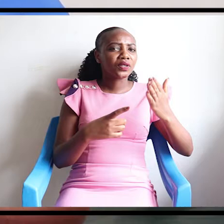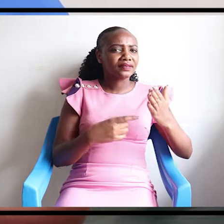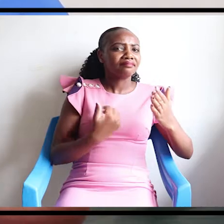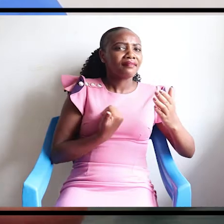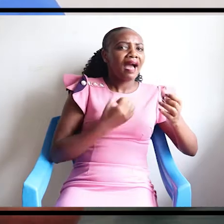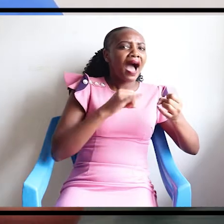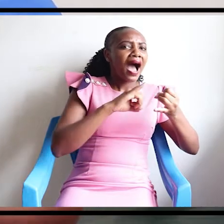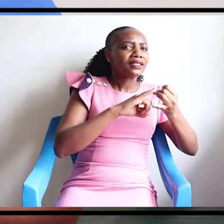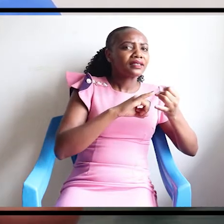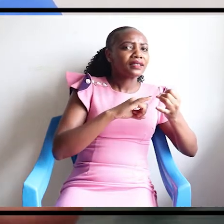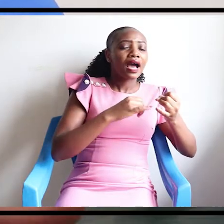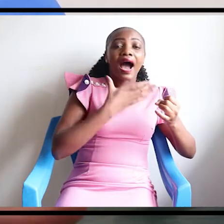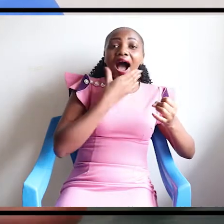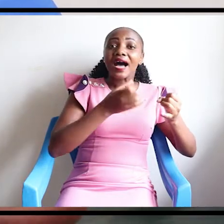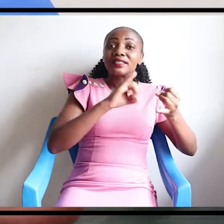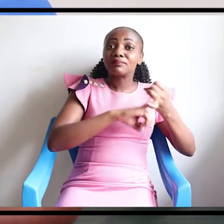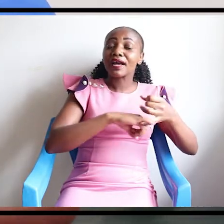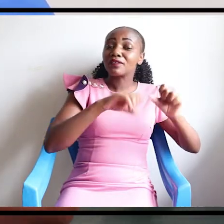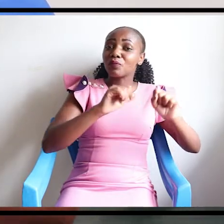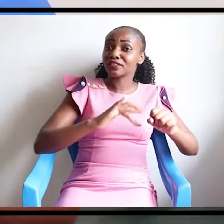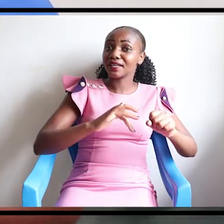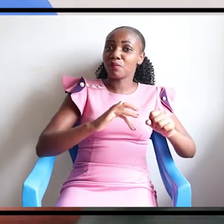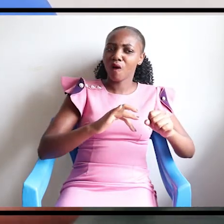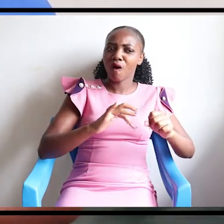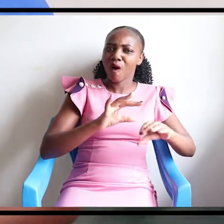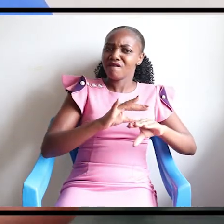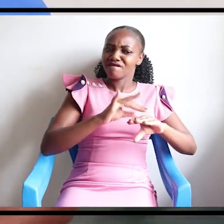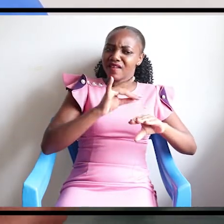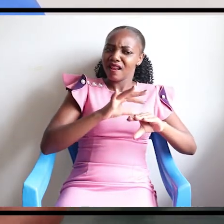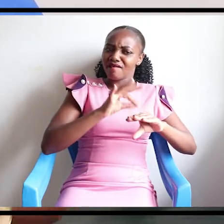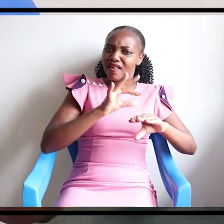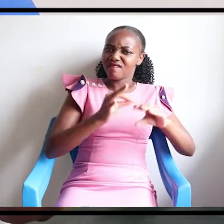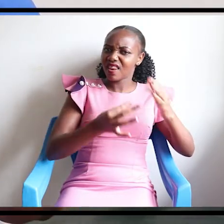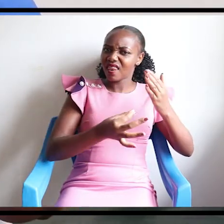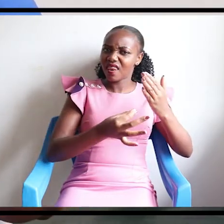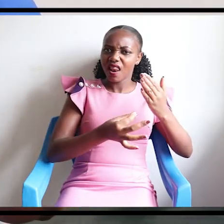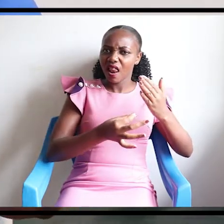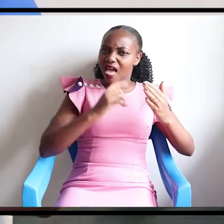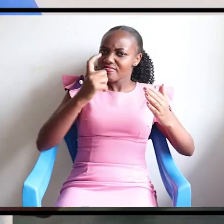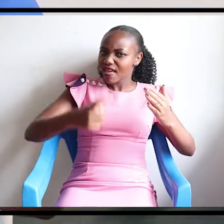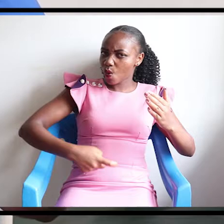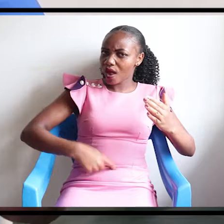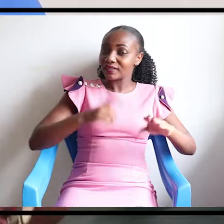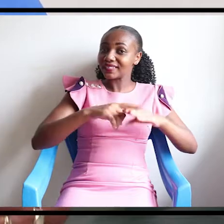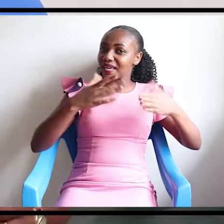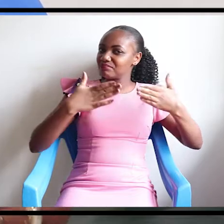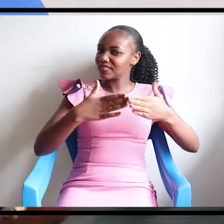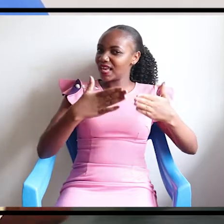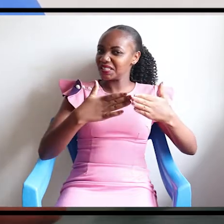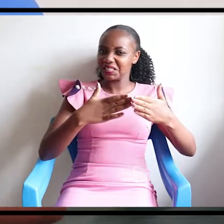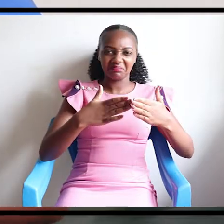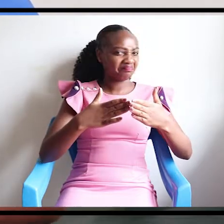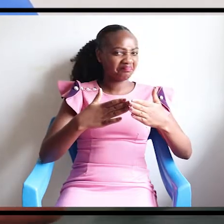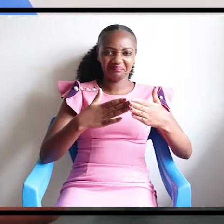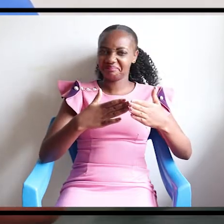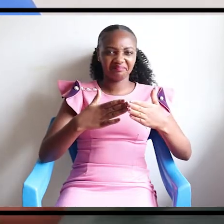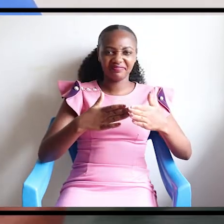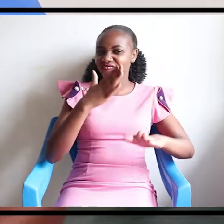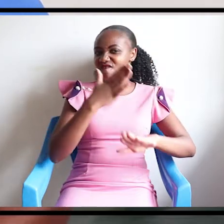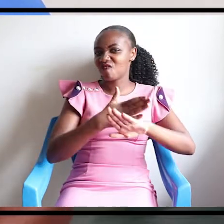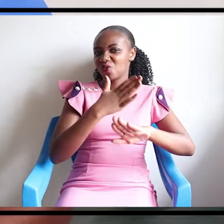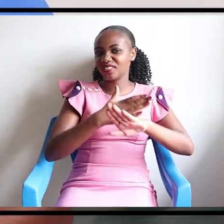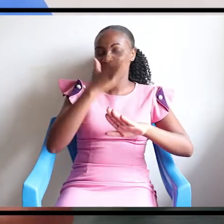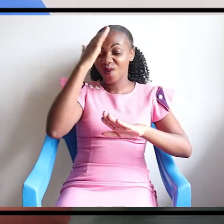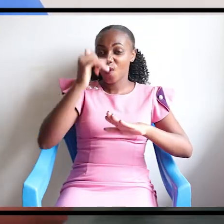feel the coil during sexual intercourse. That is not true at all, because we do it, we measure the